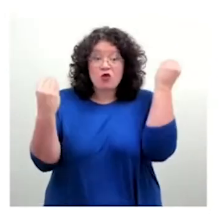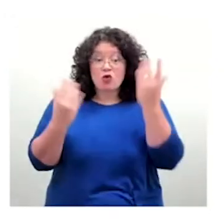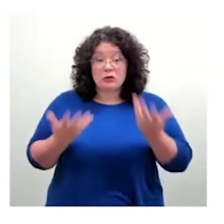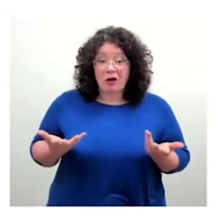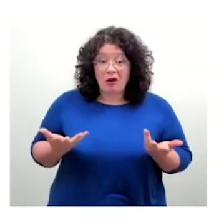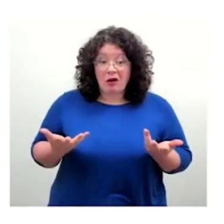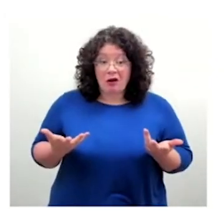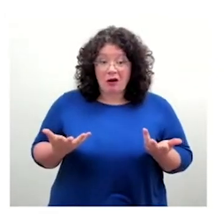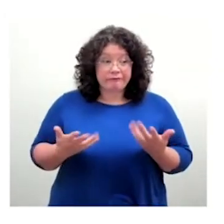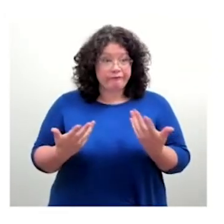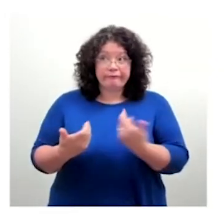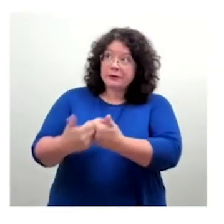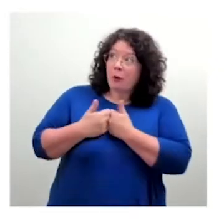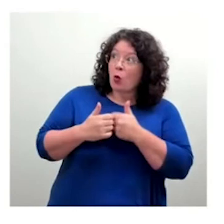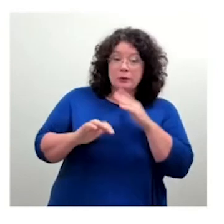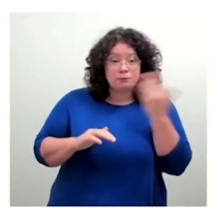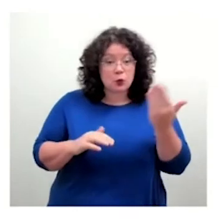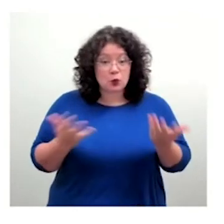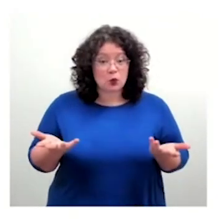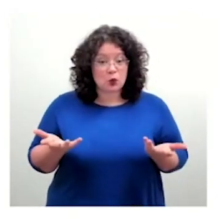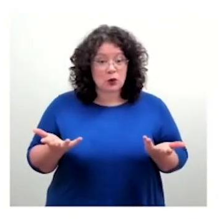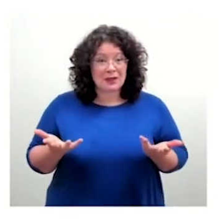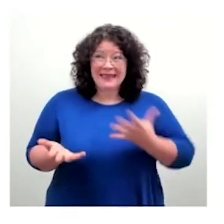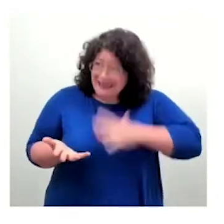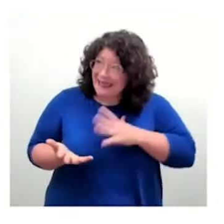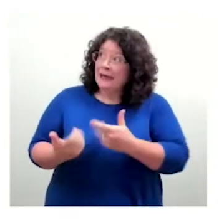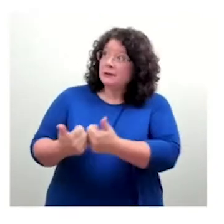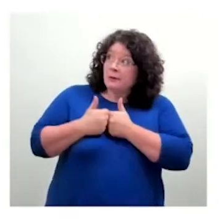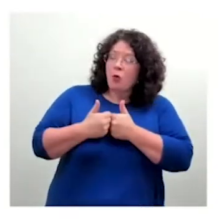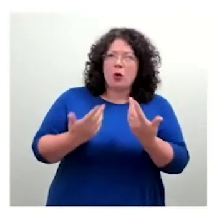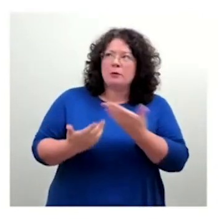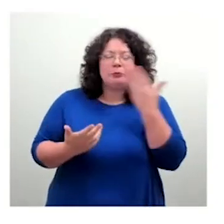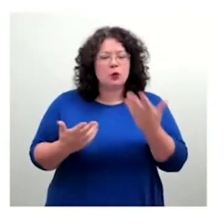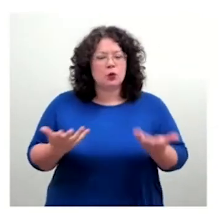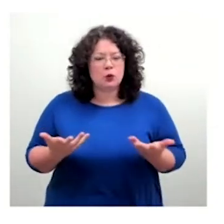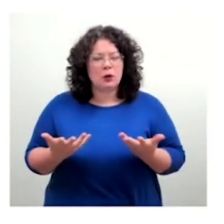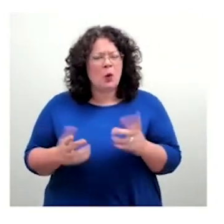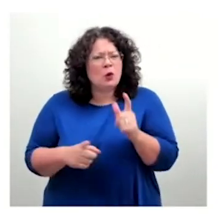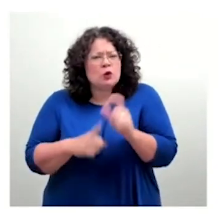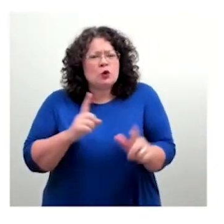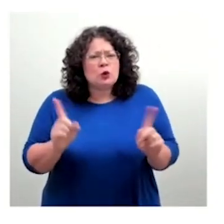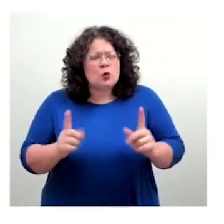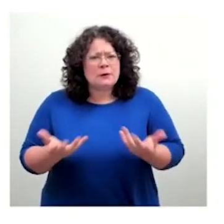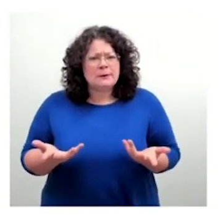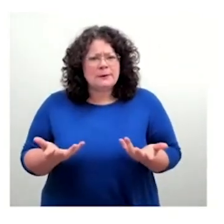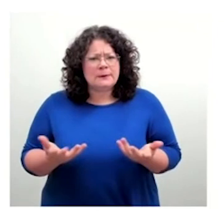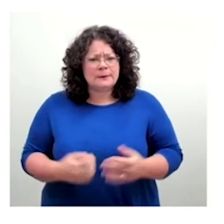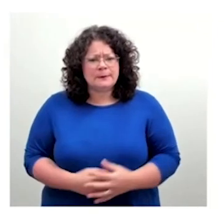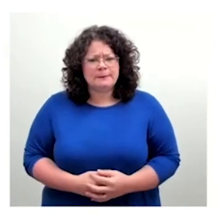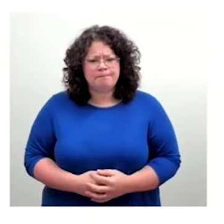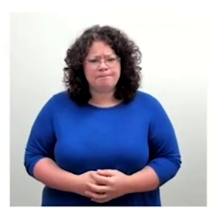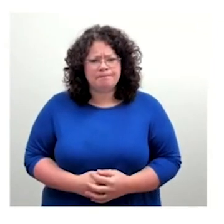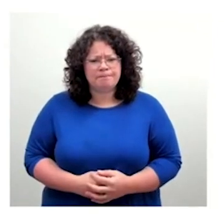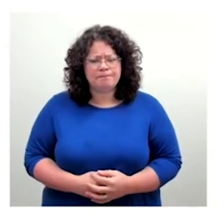So what can you do? It's not just about box ticking or consultation. It's involving and prioritizing disabled